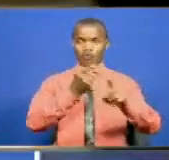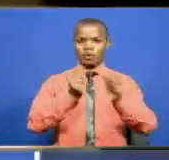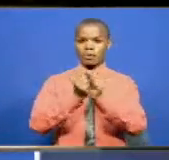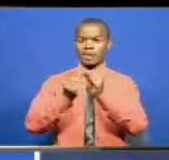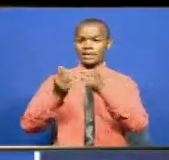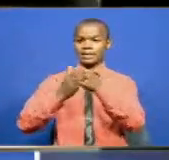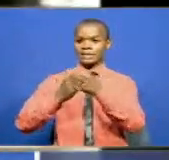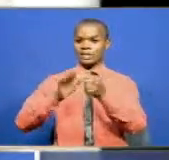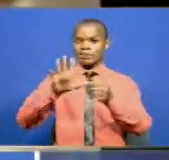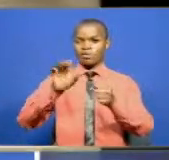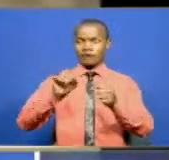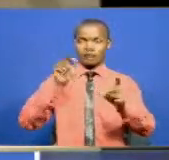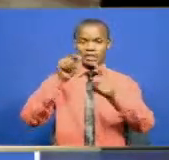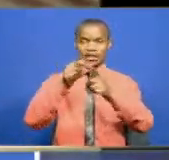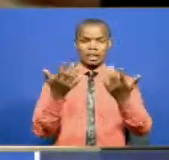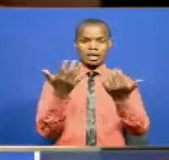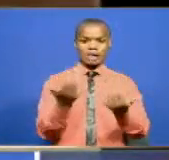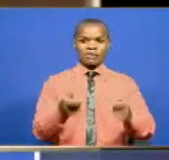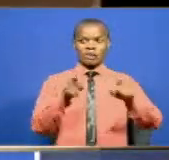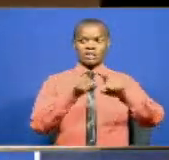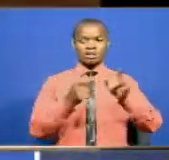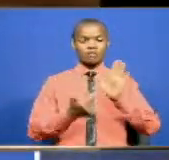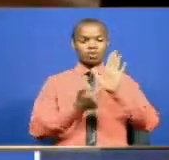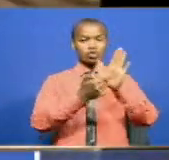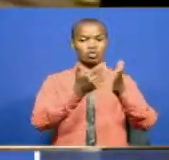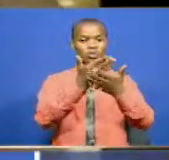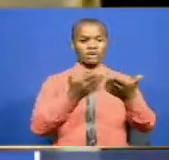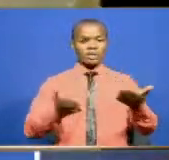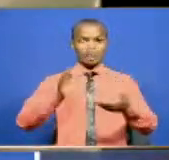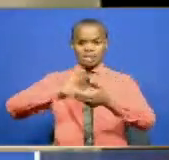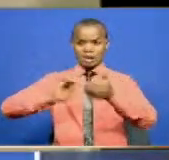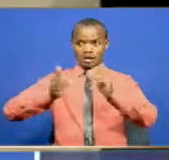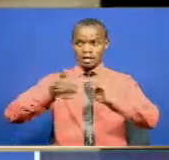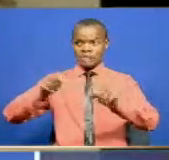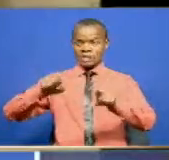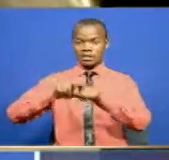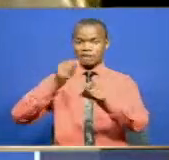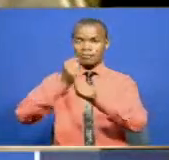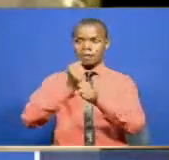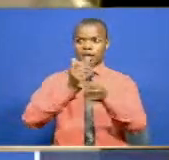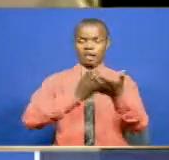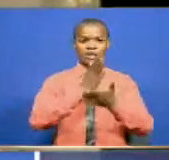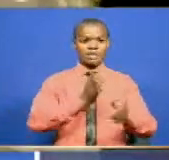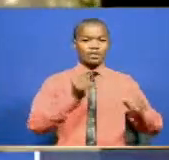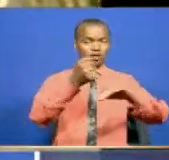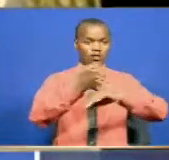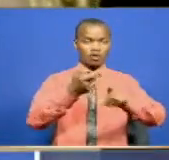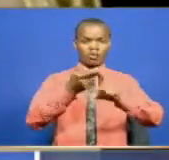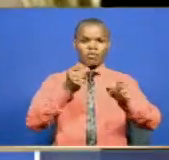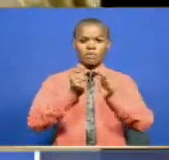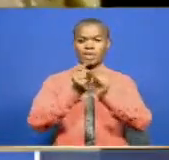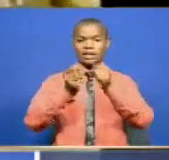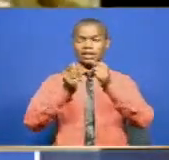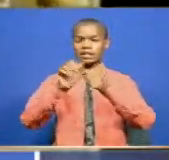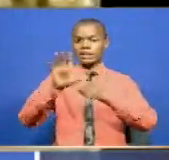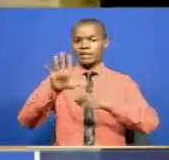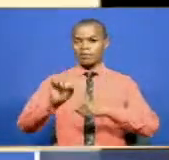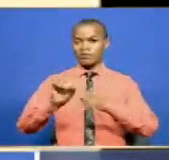a display of athletics equipment, implements, medals and artifacts from 1950s to